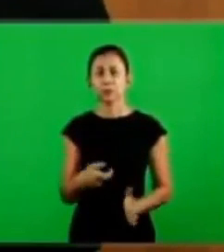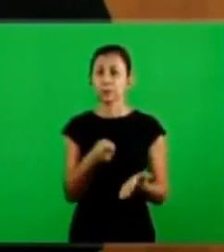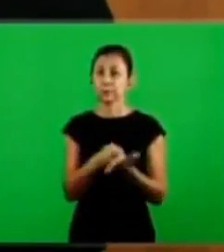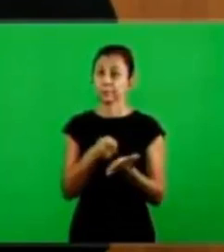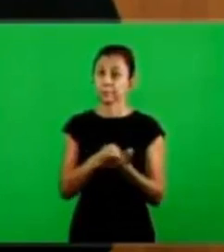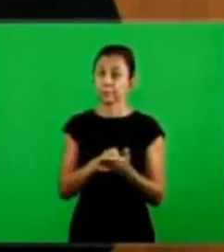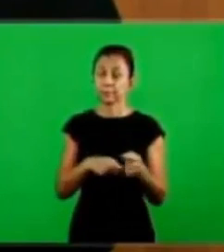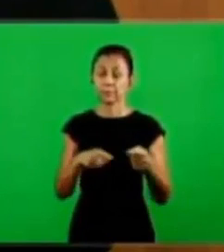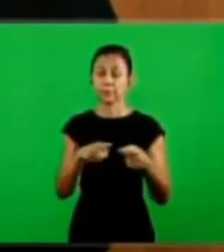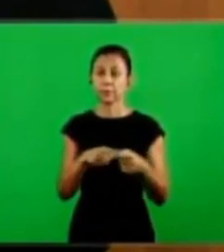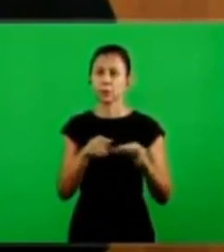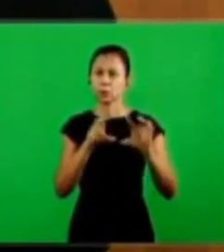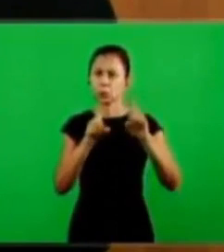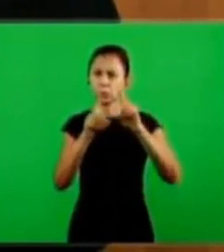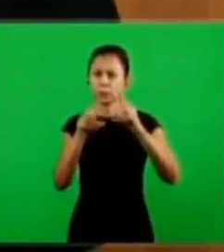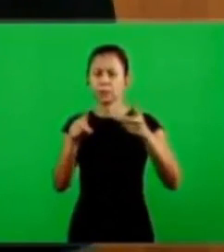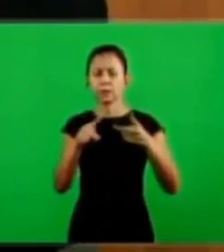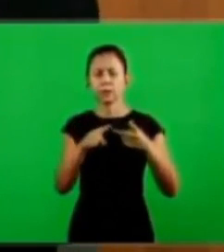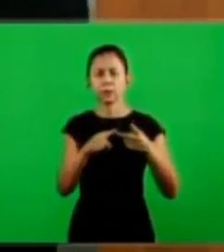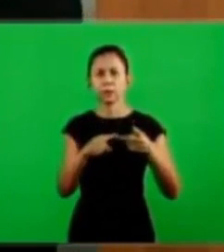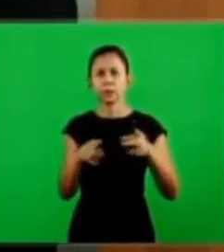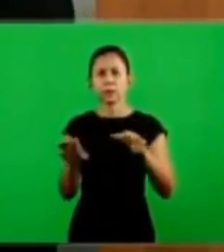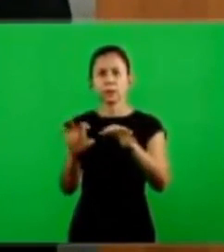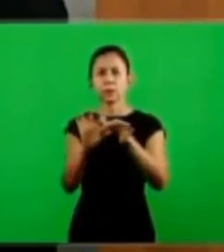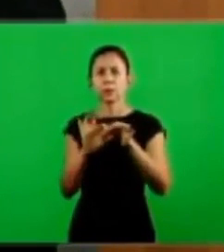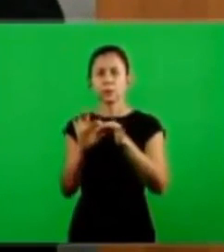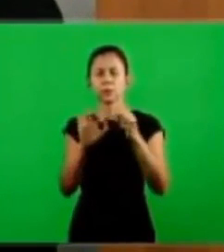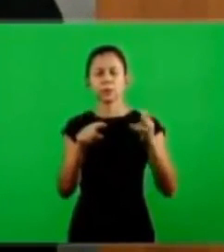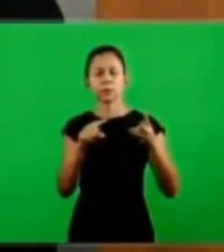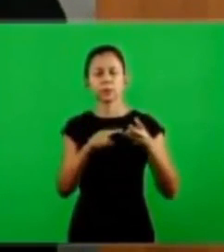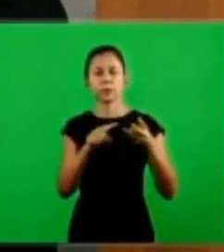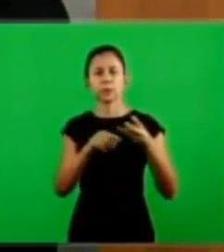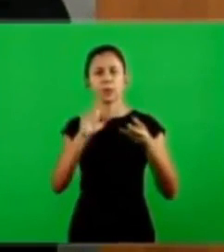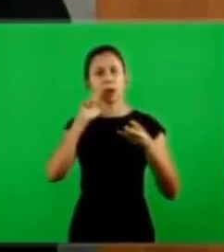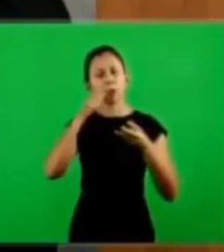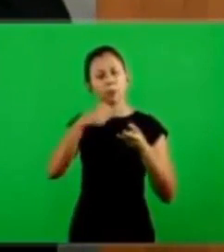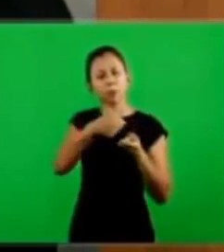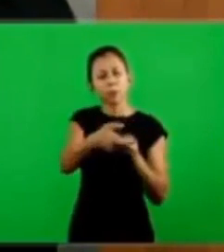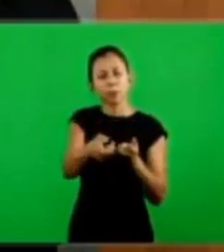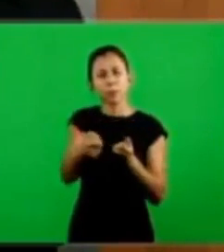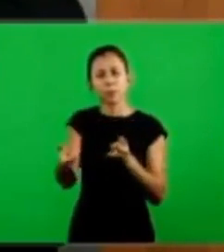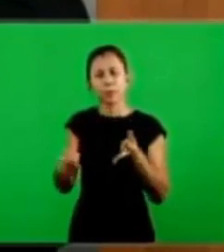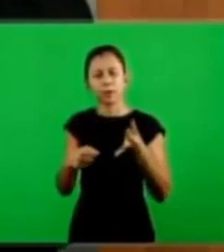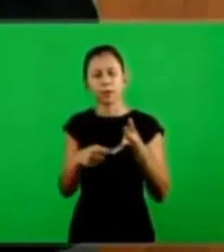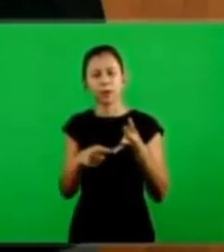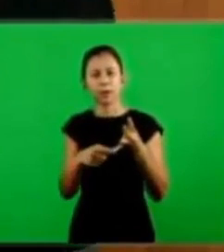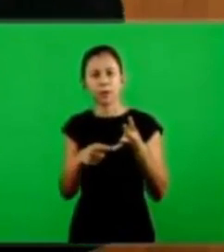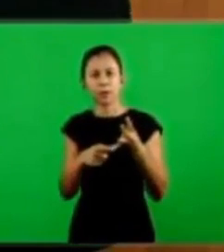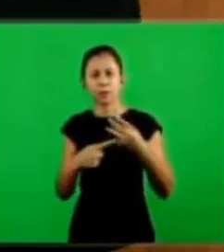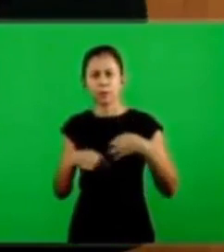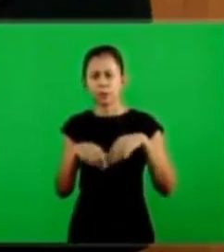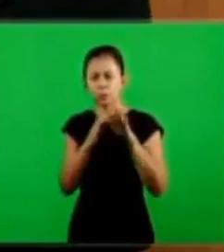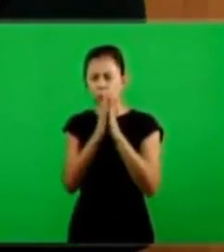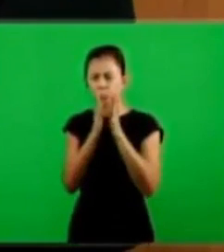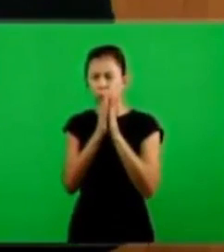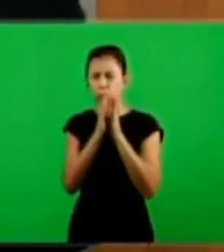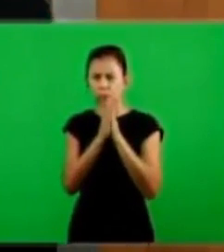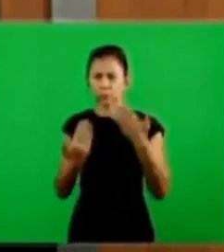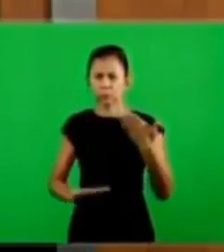And they persevere in the doctrine, the fellowship, the breaking of bread, and the